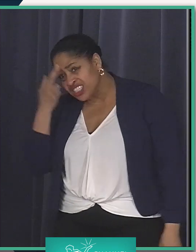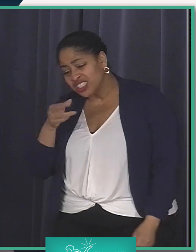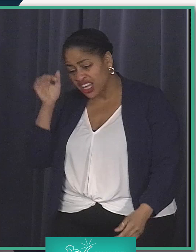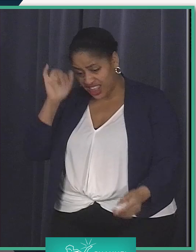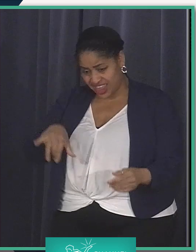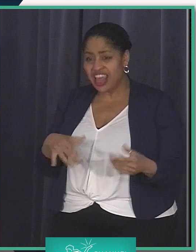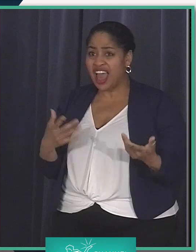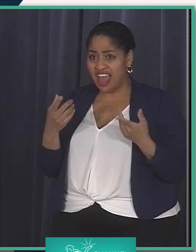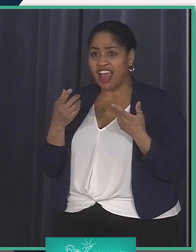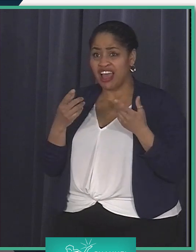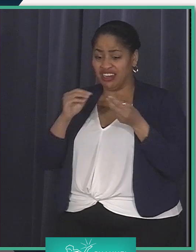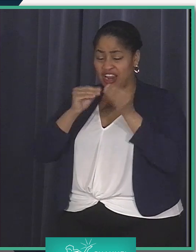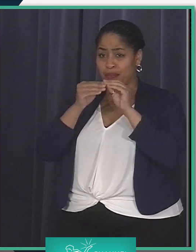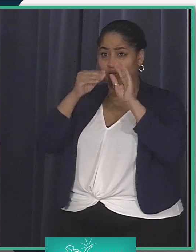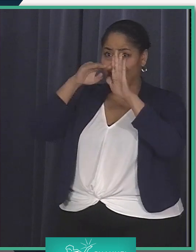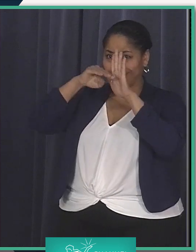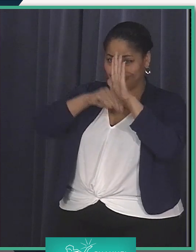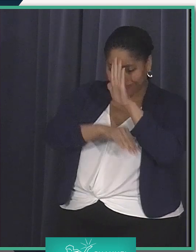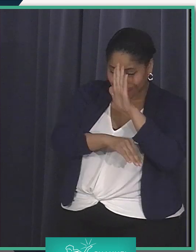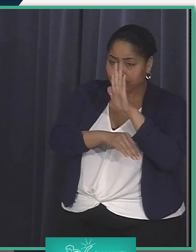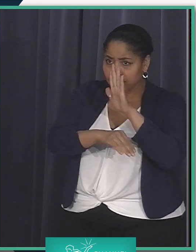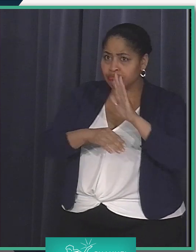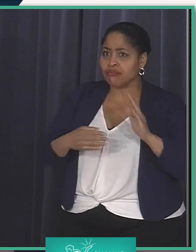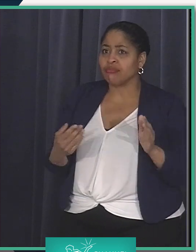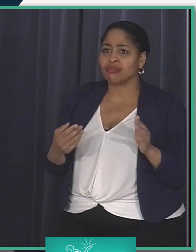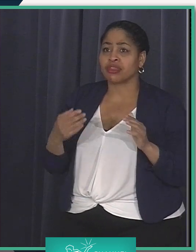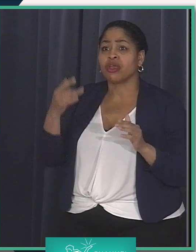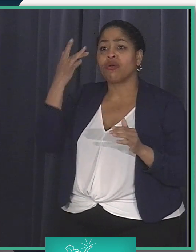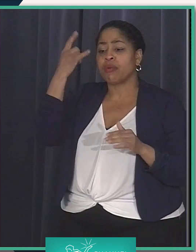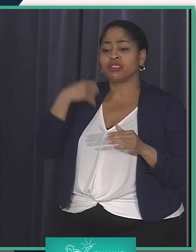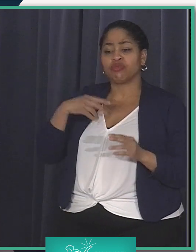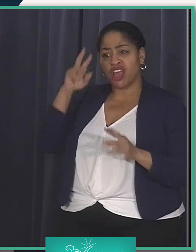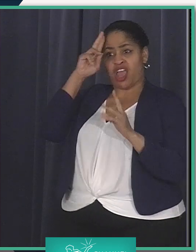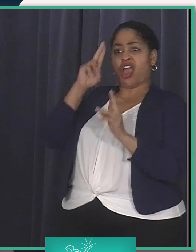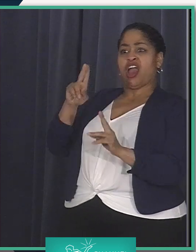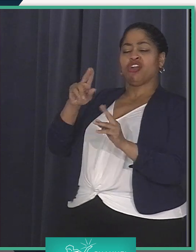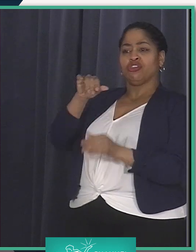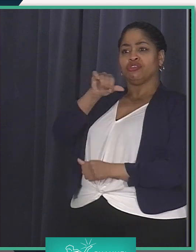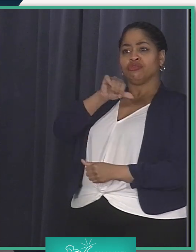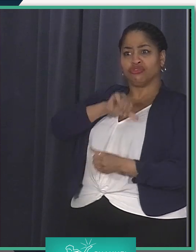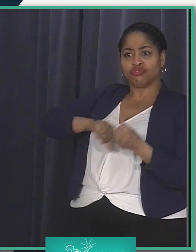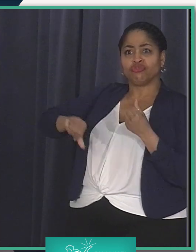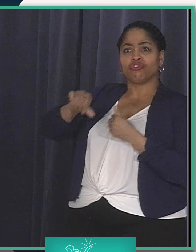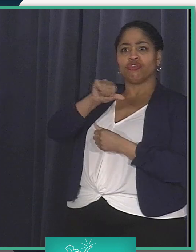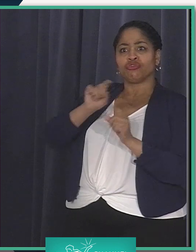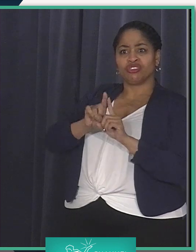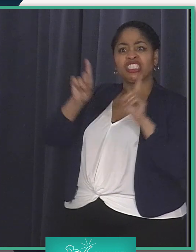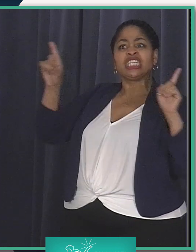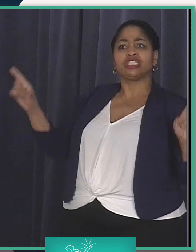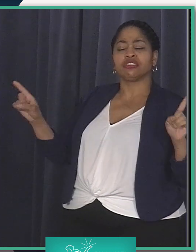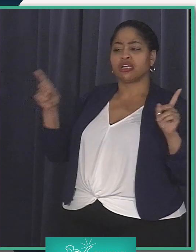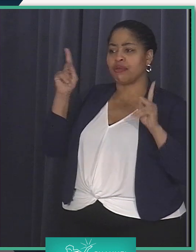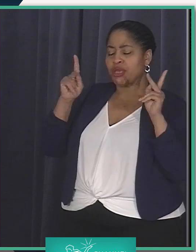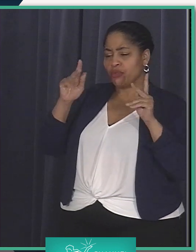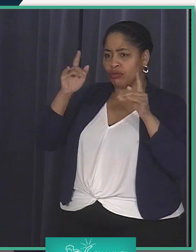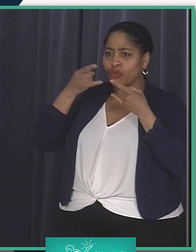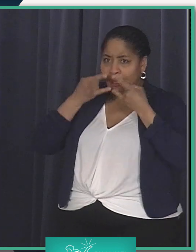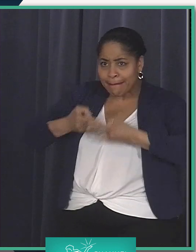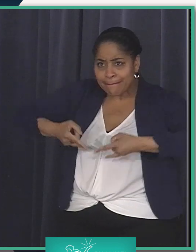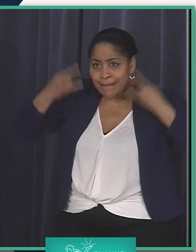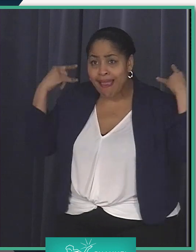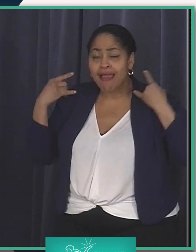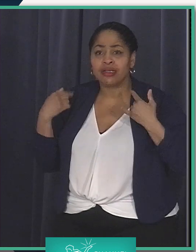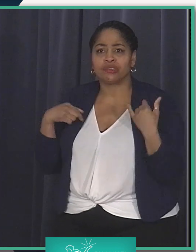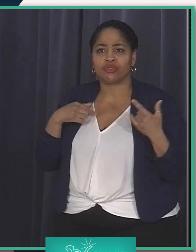that this has come down is because we've honored the social distancing folks all over Detroit are wearing their masks.